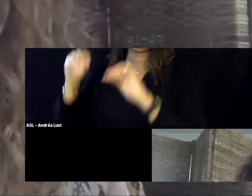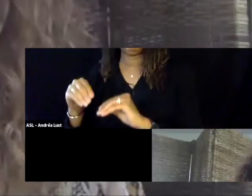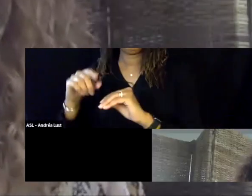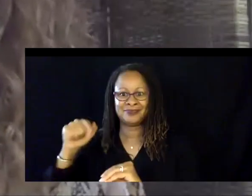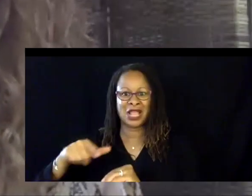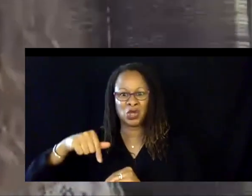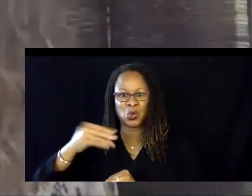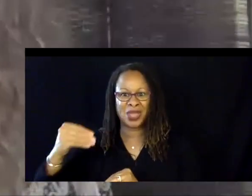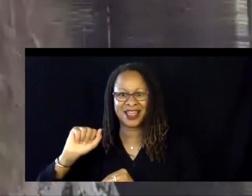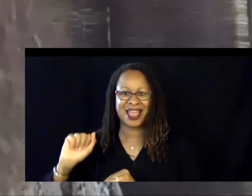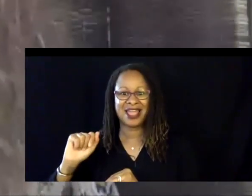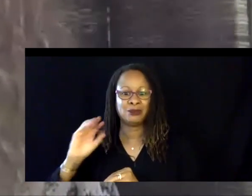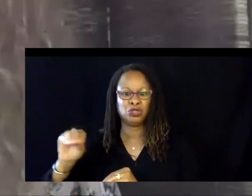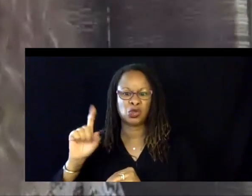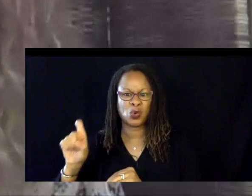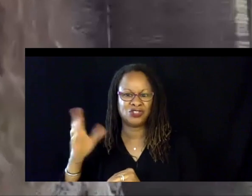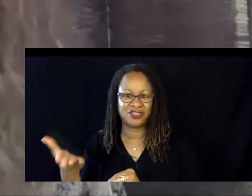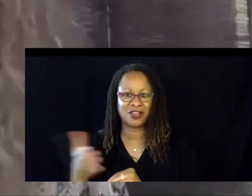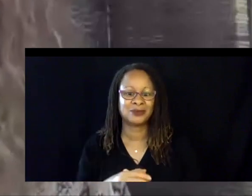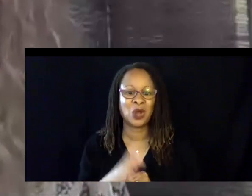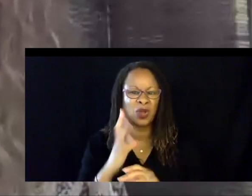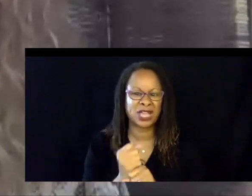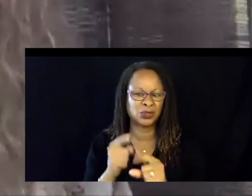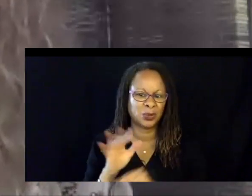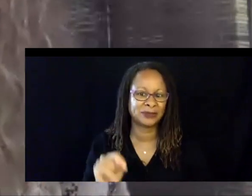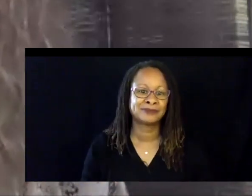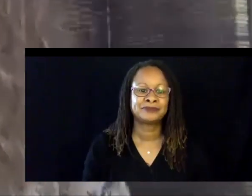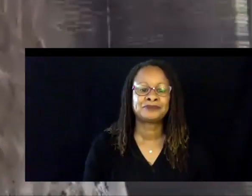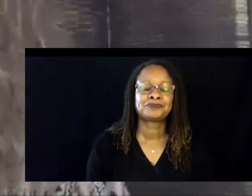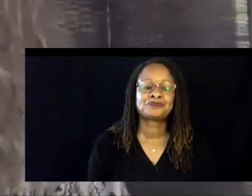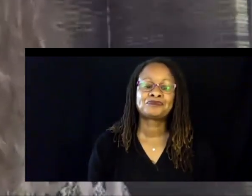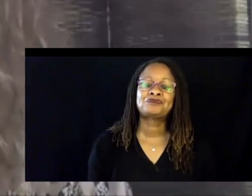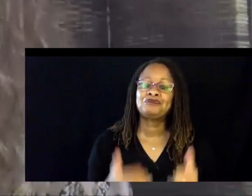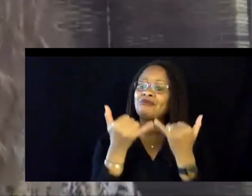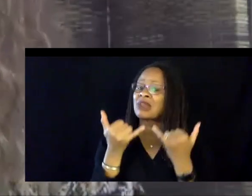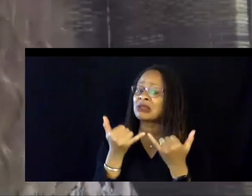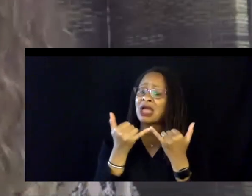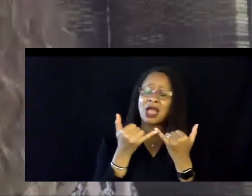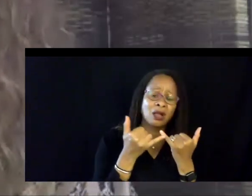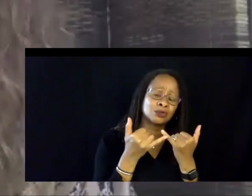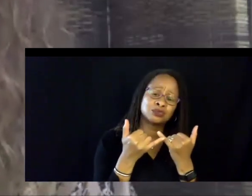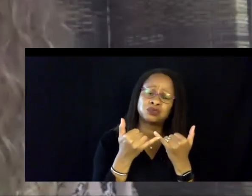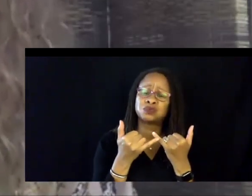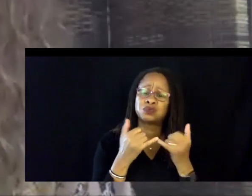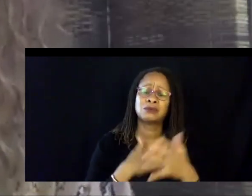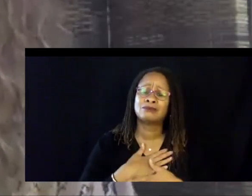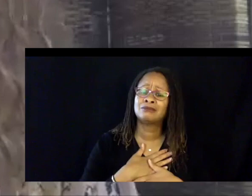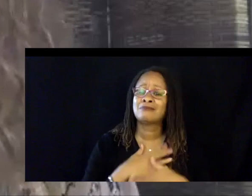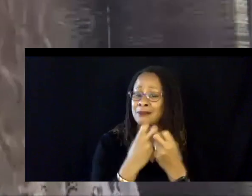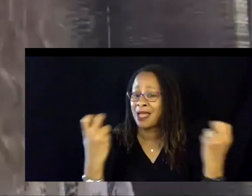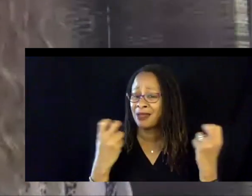we'll definitely get to it. So now I'm being joined by such a blessed and esteemed